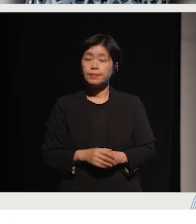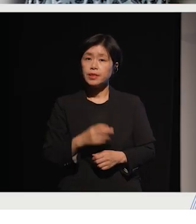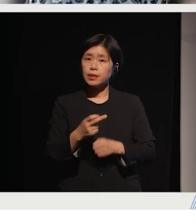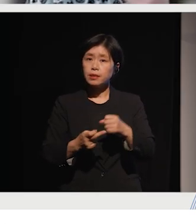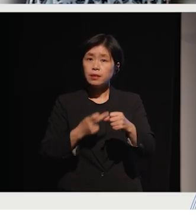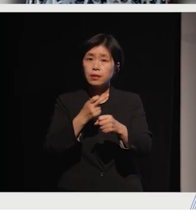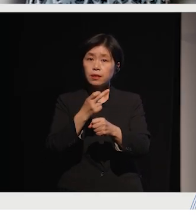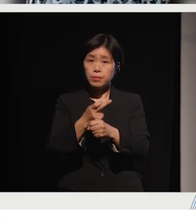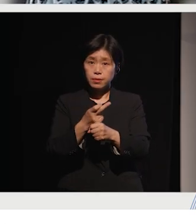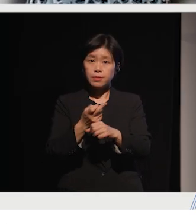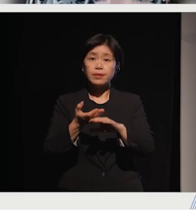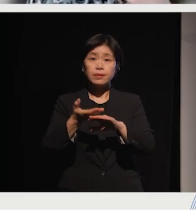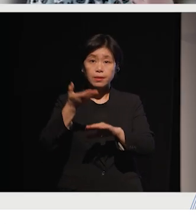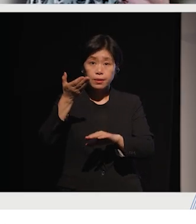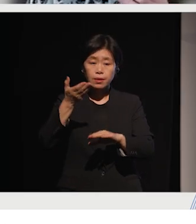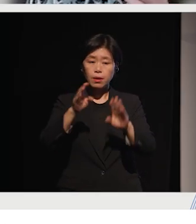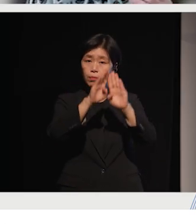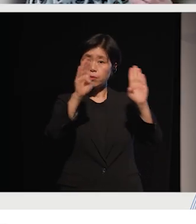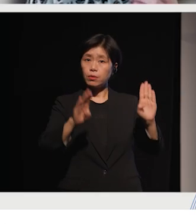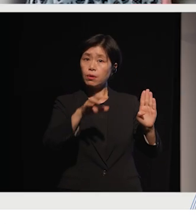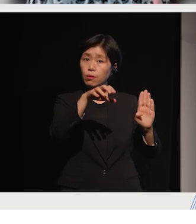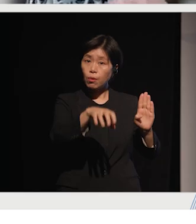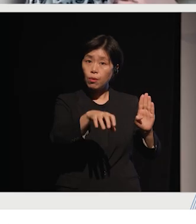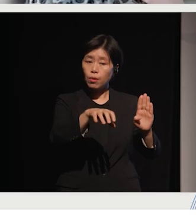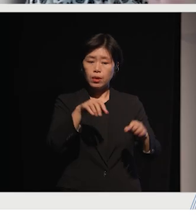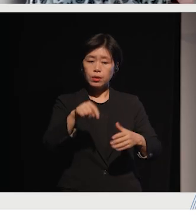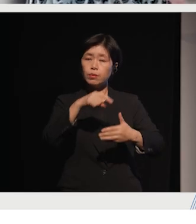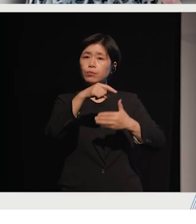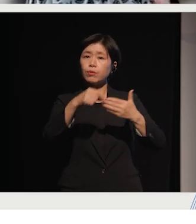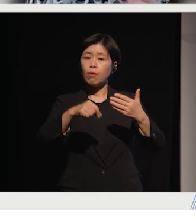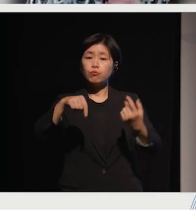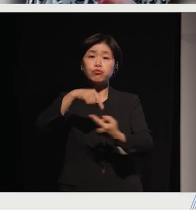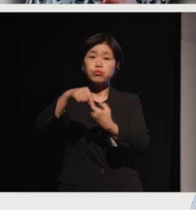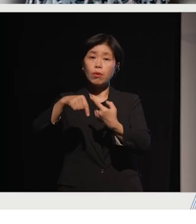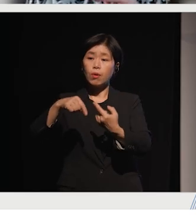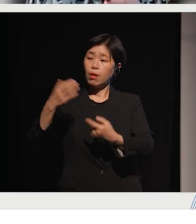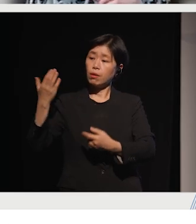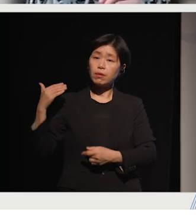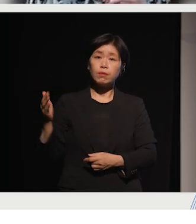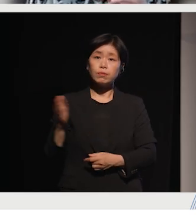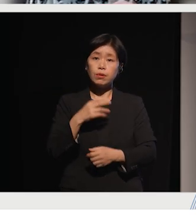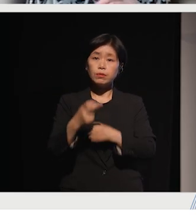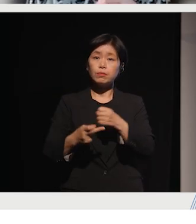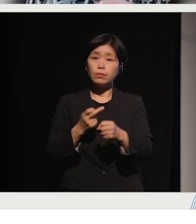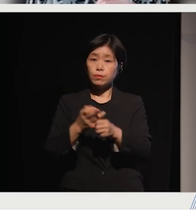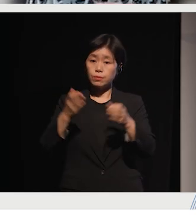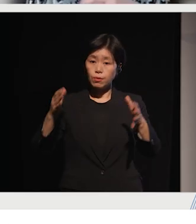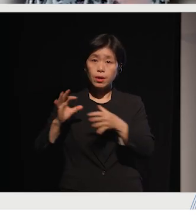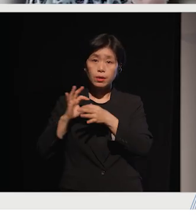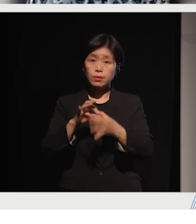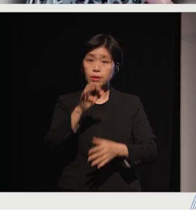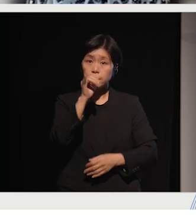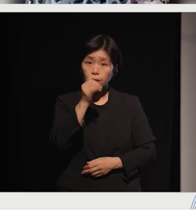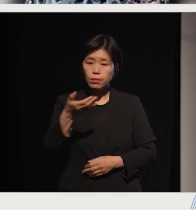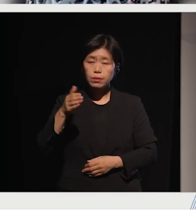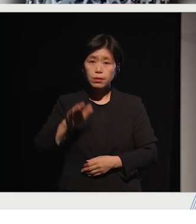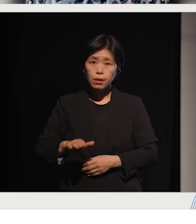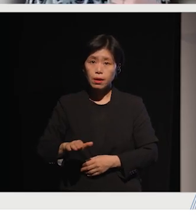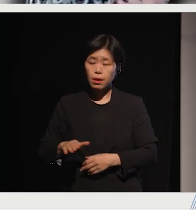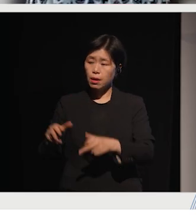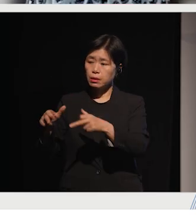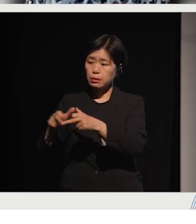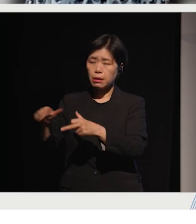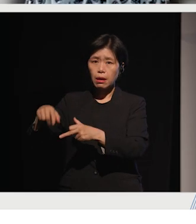point. However, we want to think about how are we meeting the needs of participants who aren't